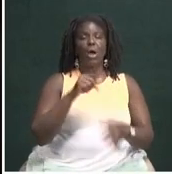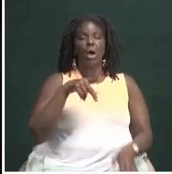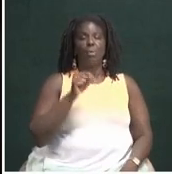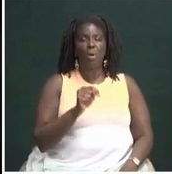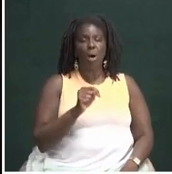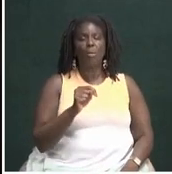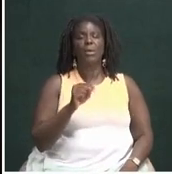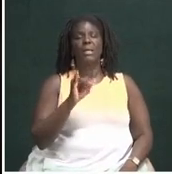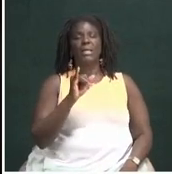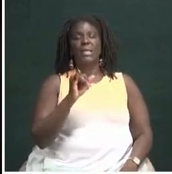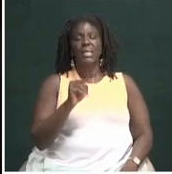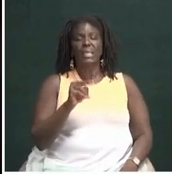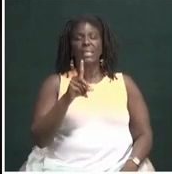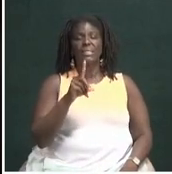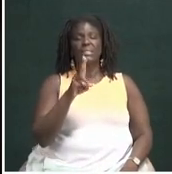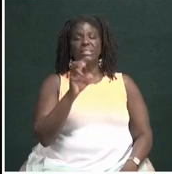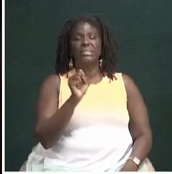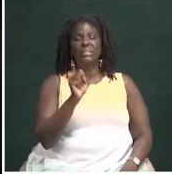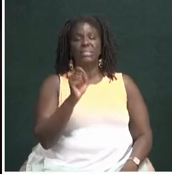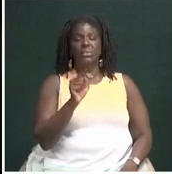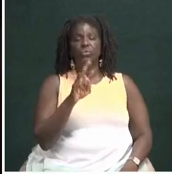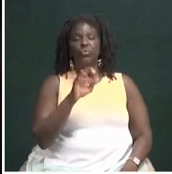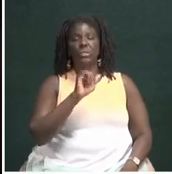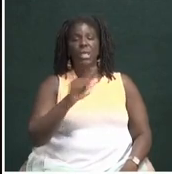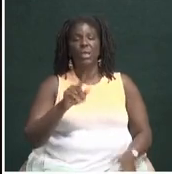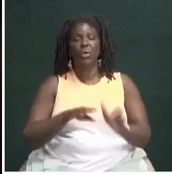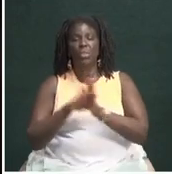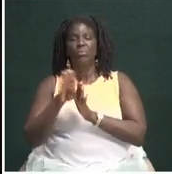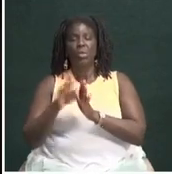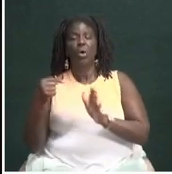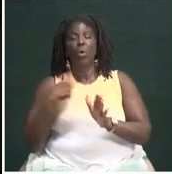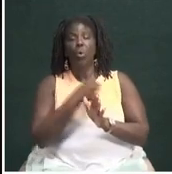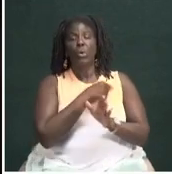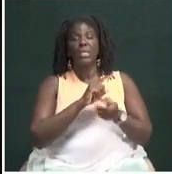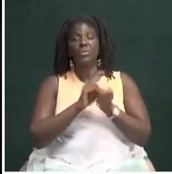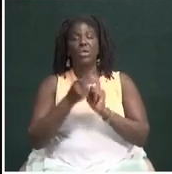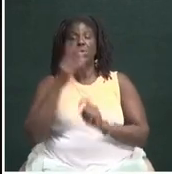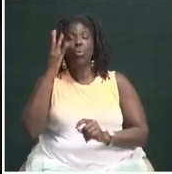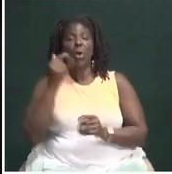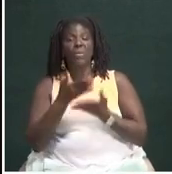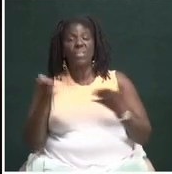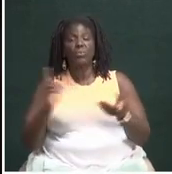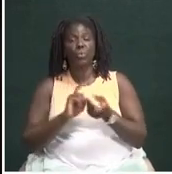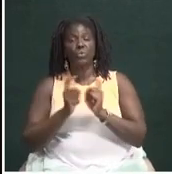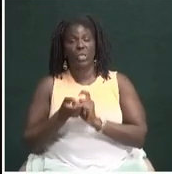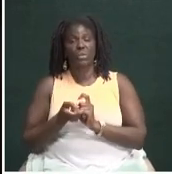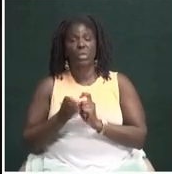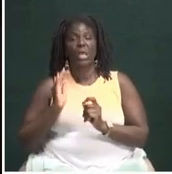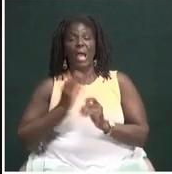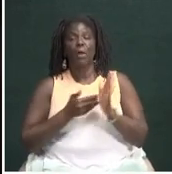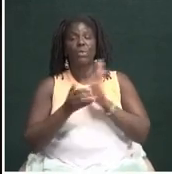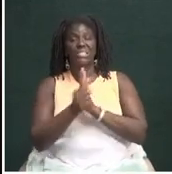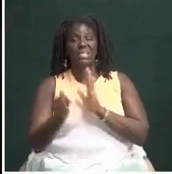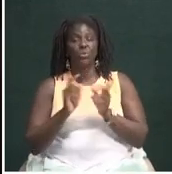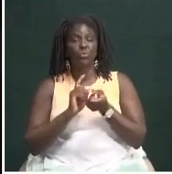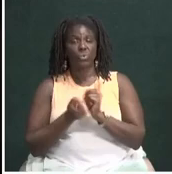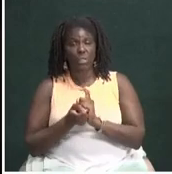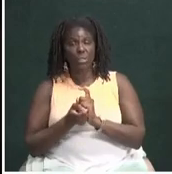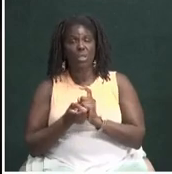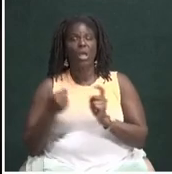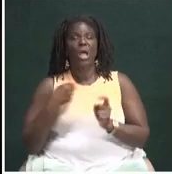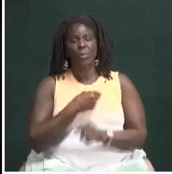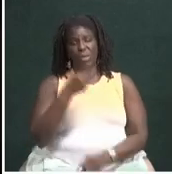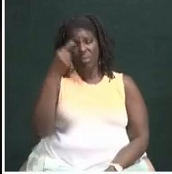do industrial development. We made a major pivot because things were changing, our skill sets changed, and we